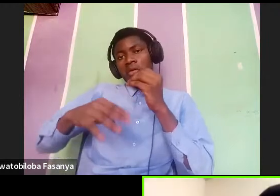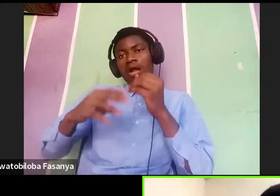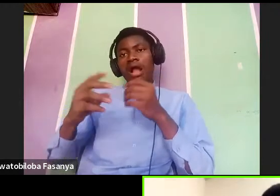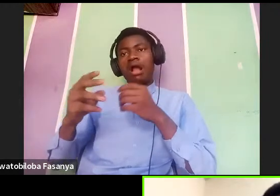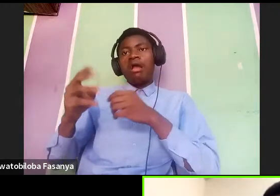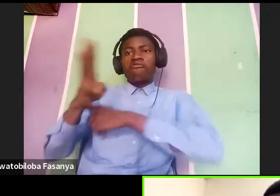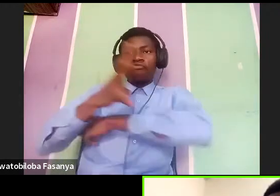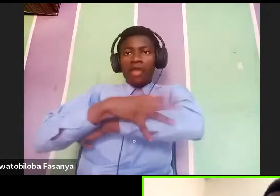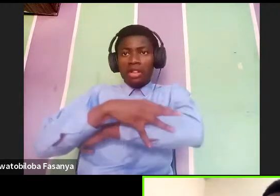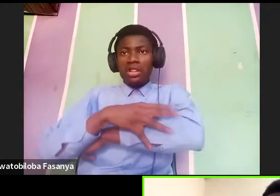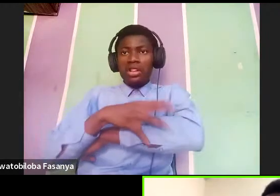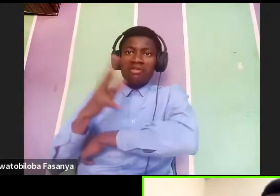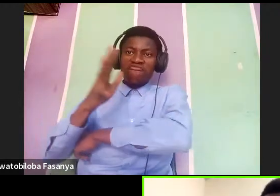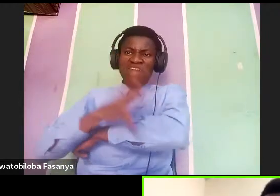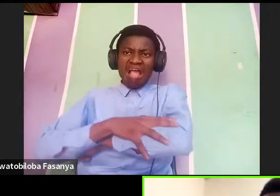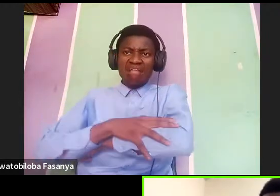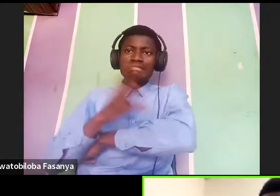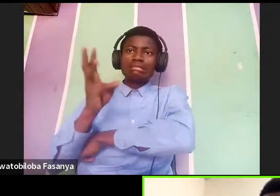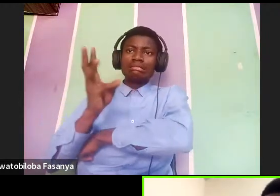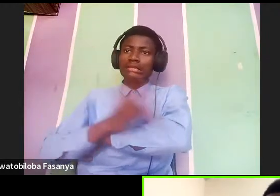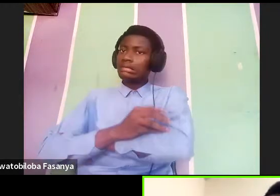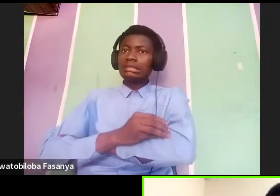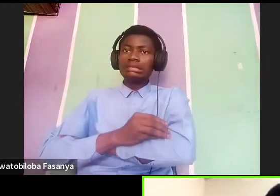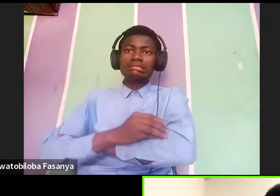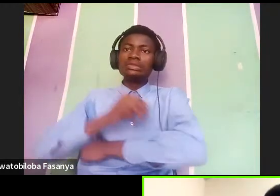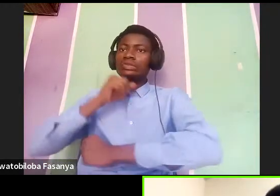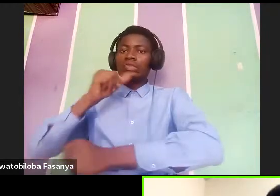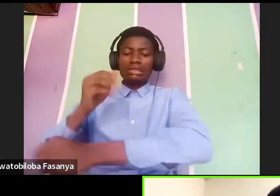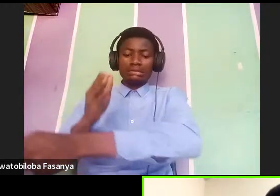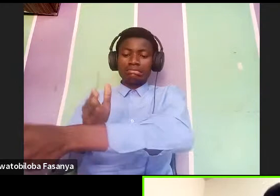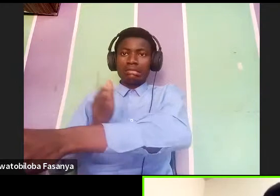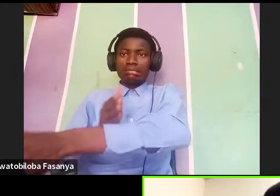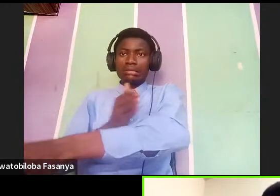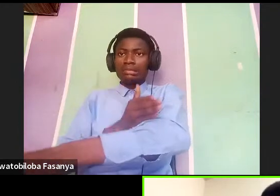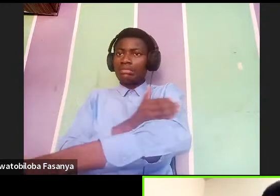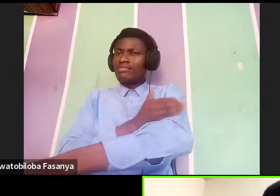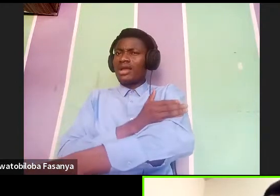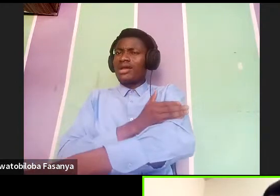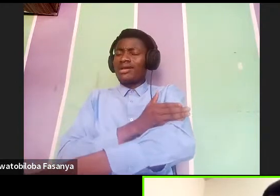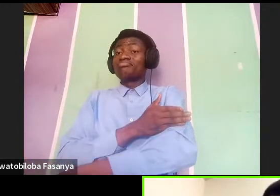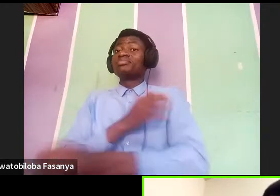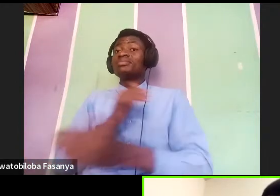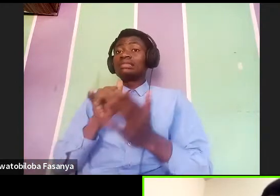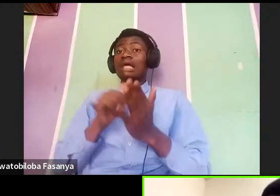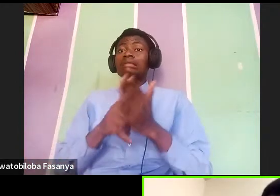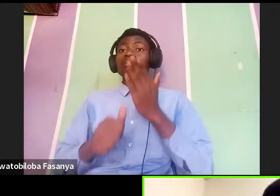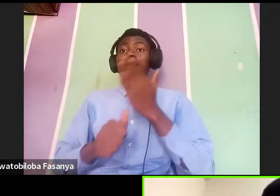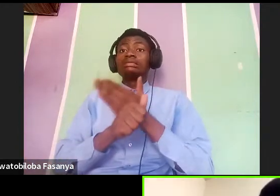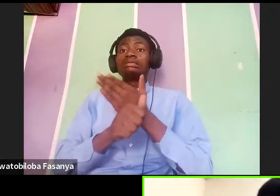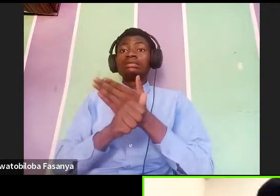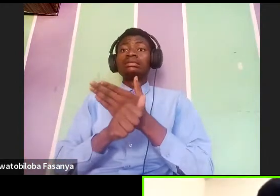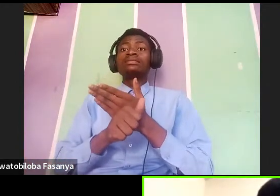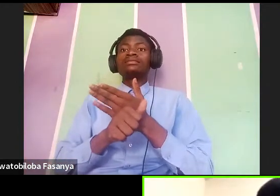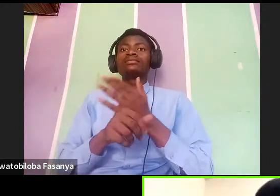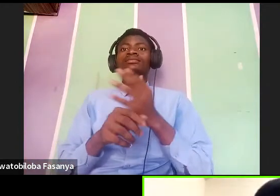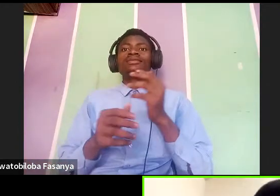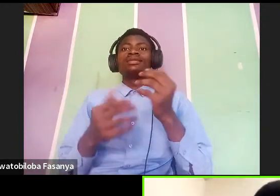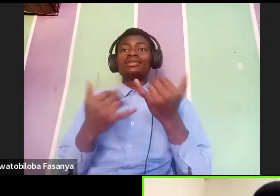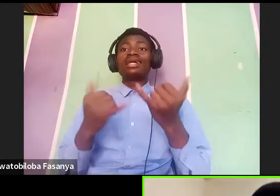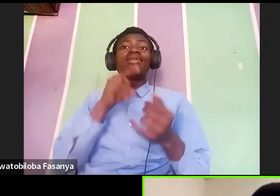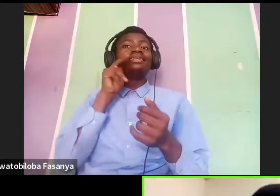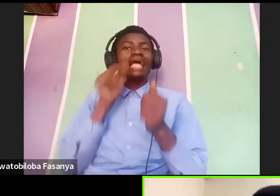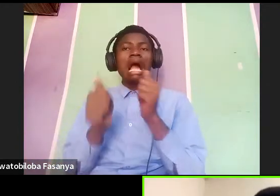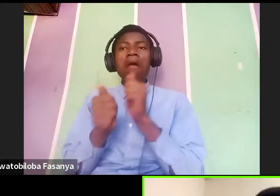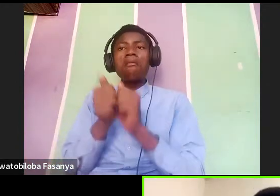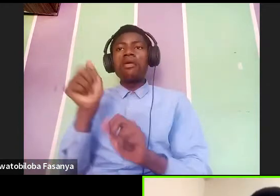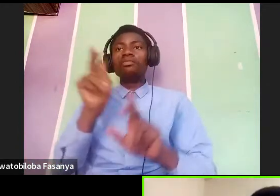better, it will be really difficult. And that person has got Flagyl is most times what is very common in Nigeria. It